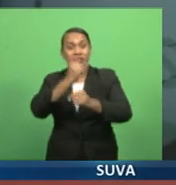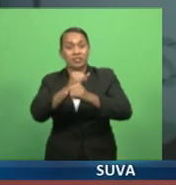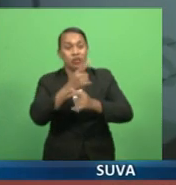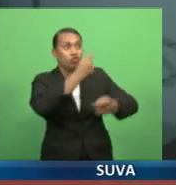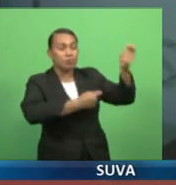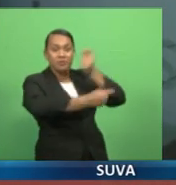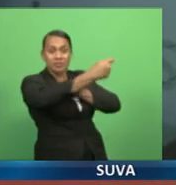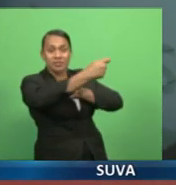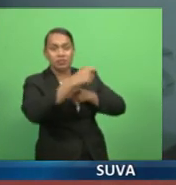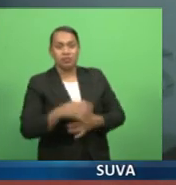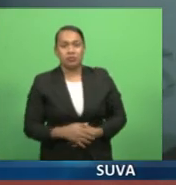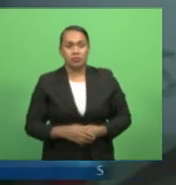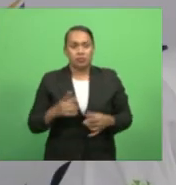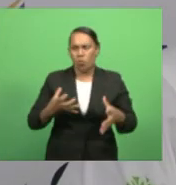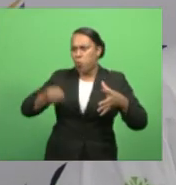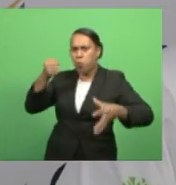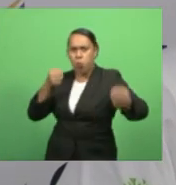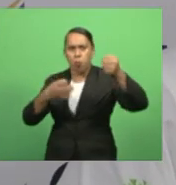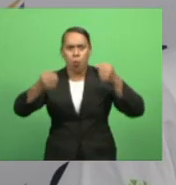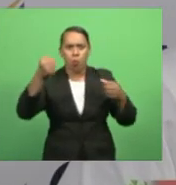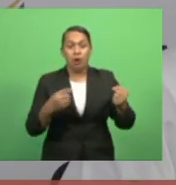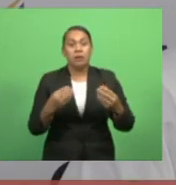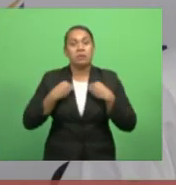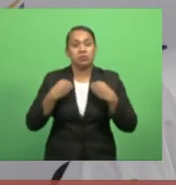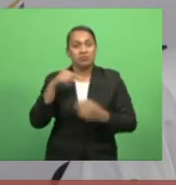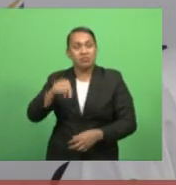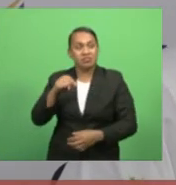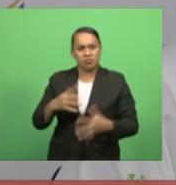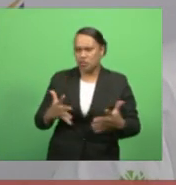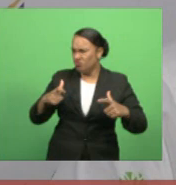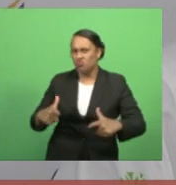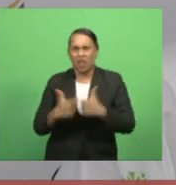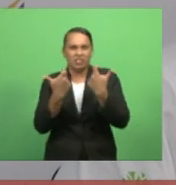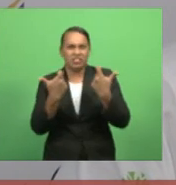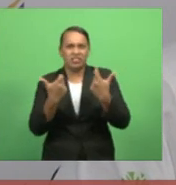Investment Fiji is up for the challenge. There's a lot to do, and